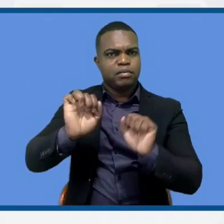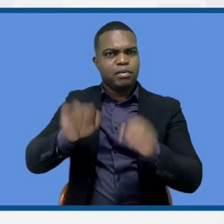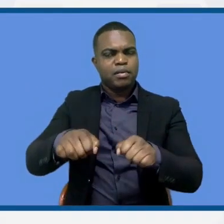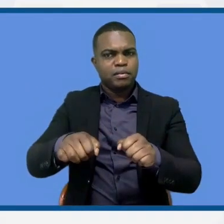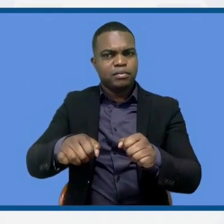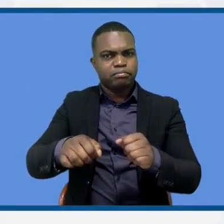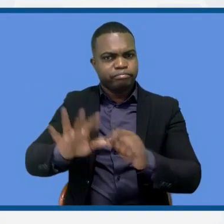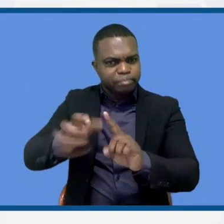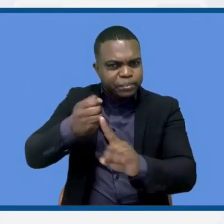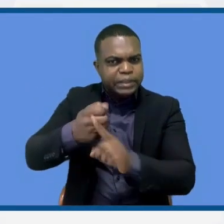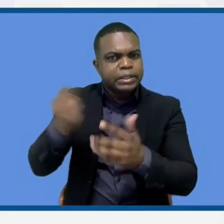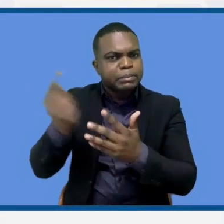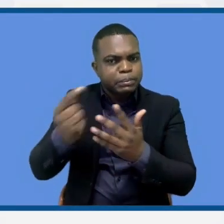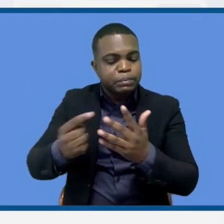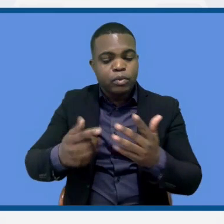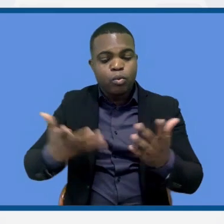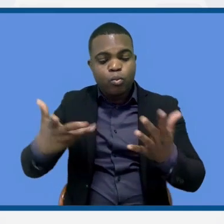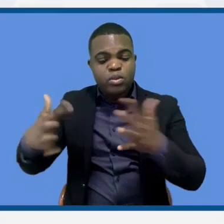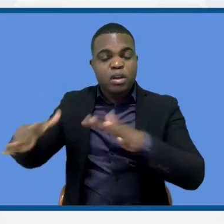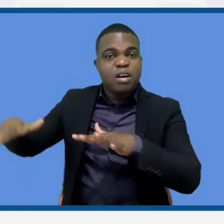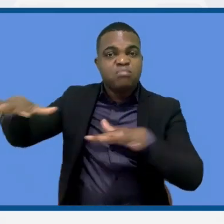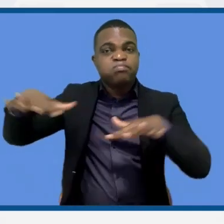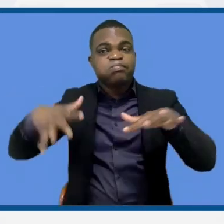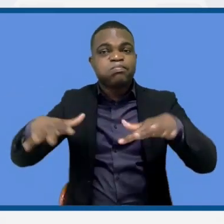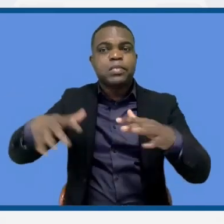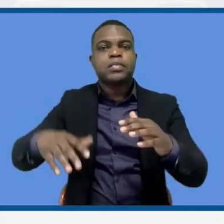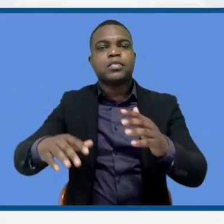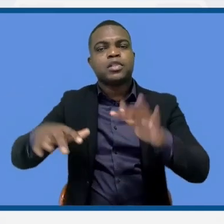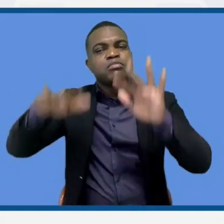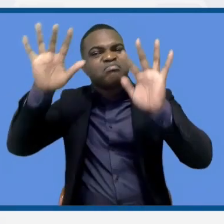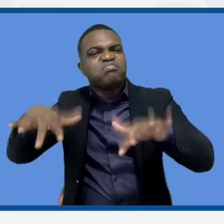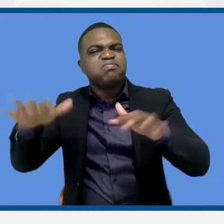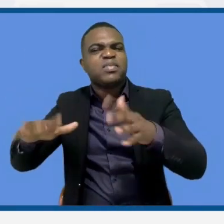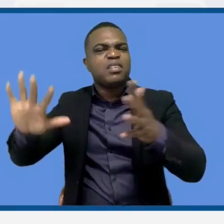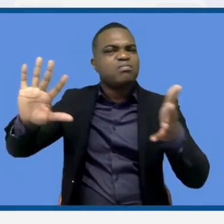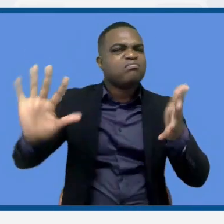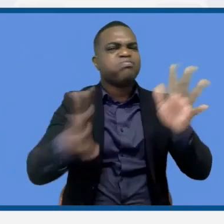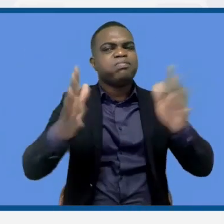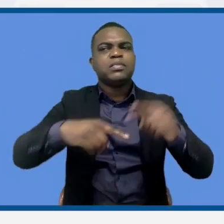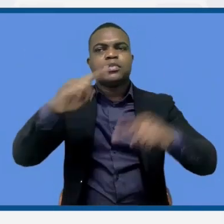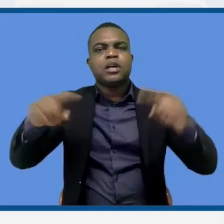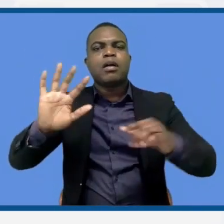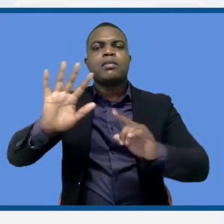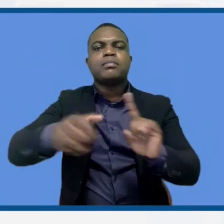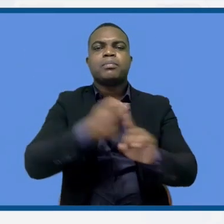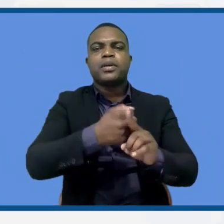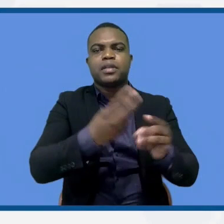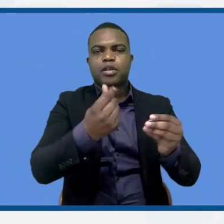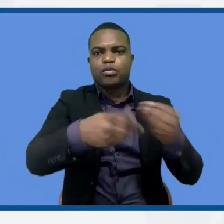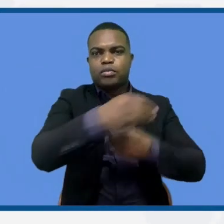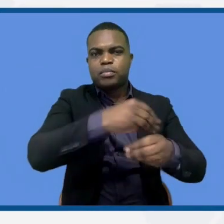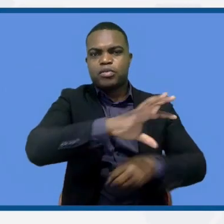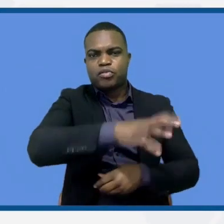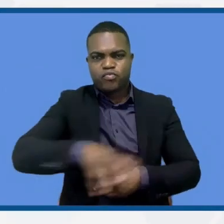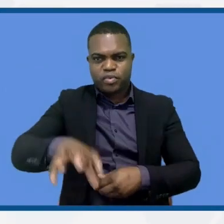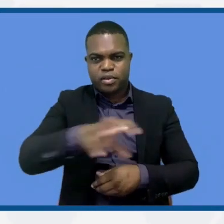crisis and perturbations in the climate have, of course, harmed the infrastructure